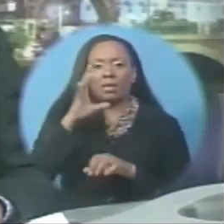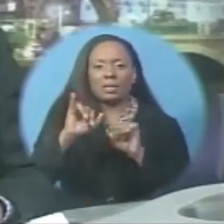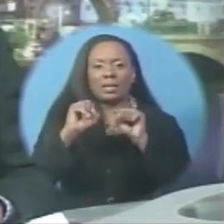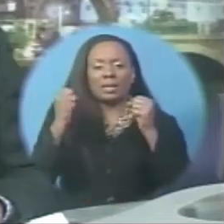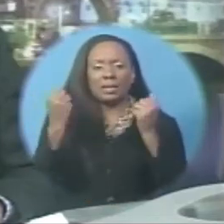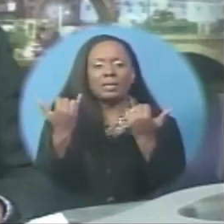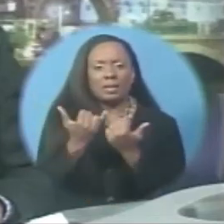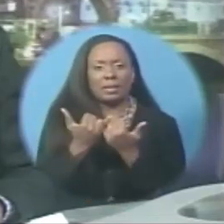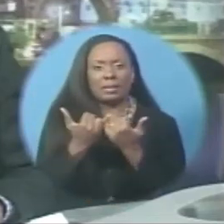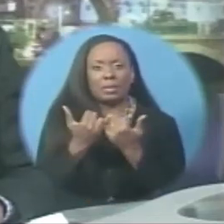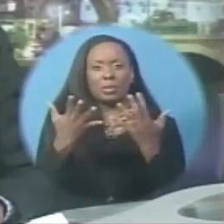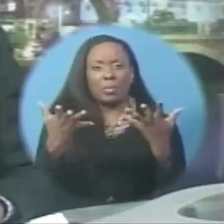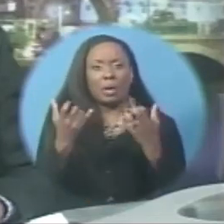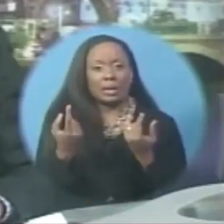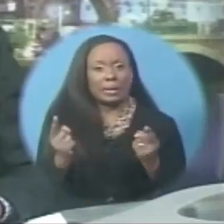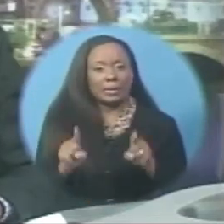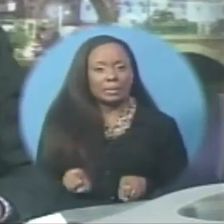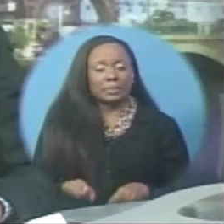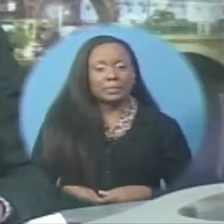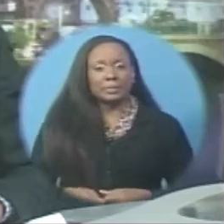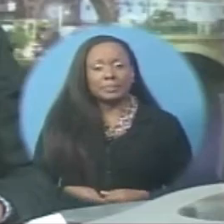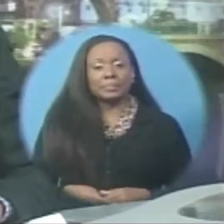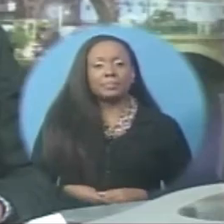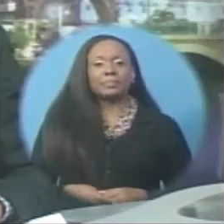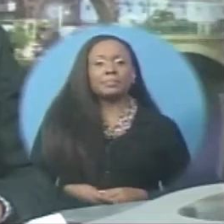are being targeted.